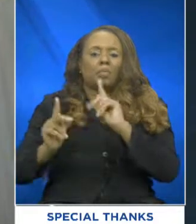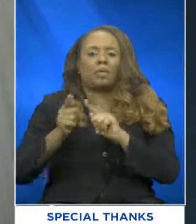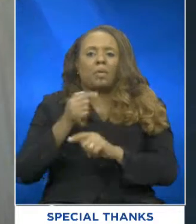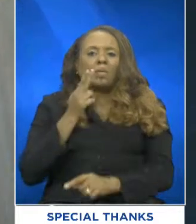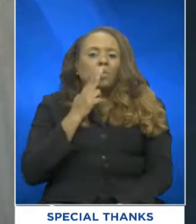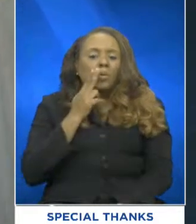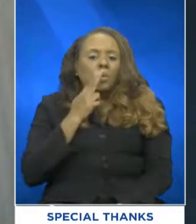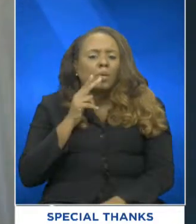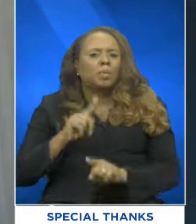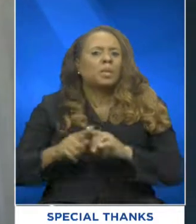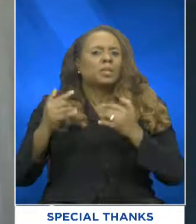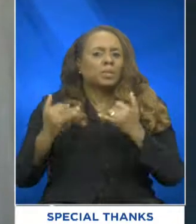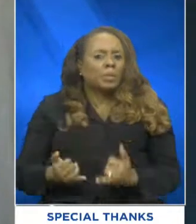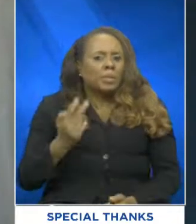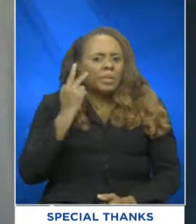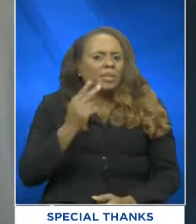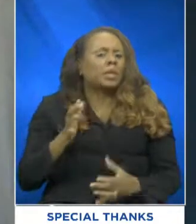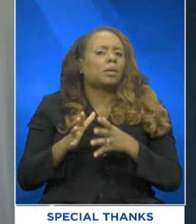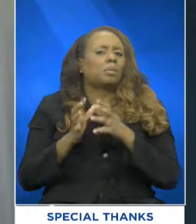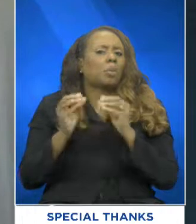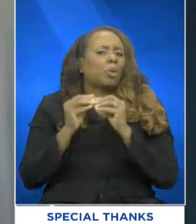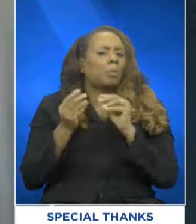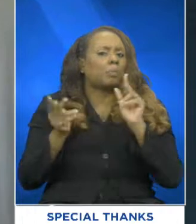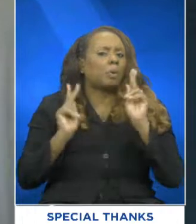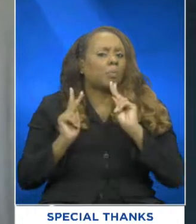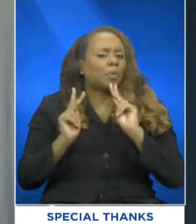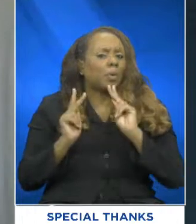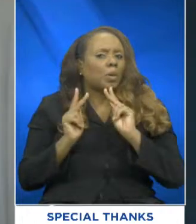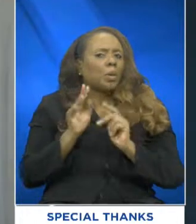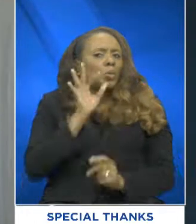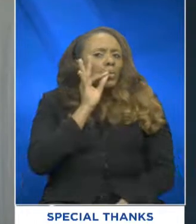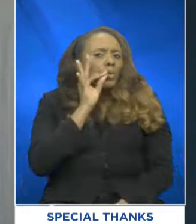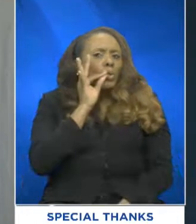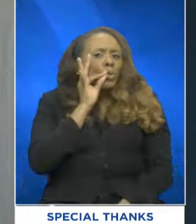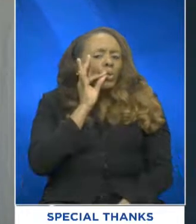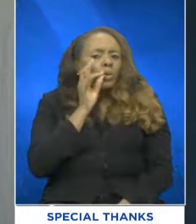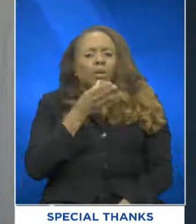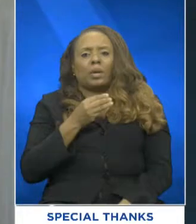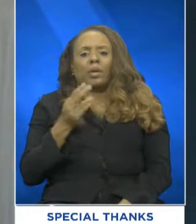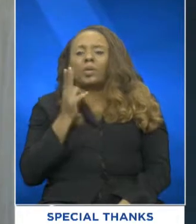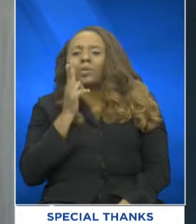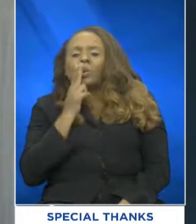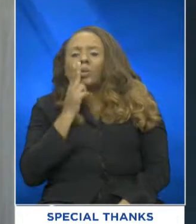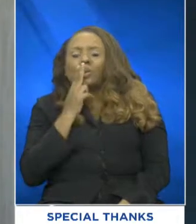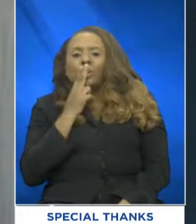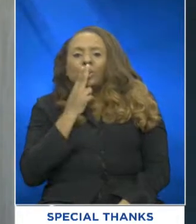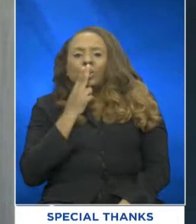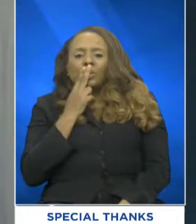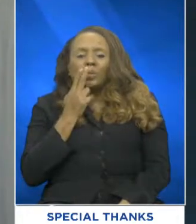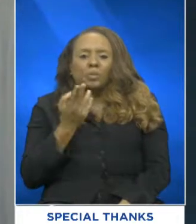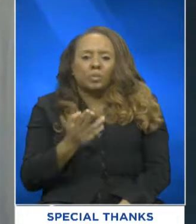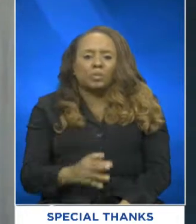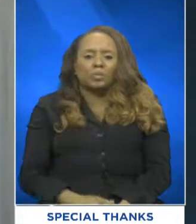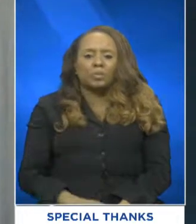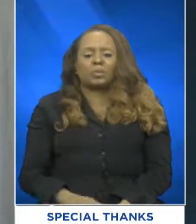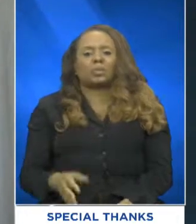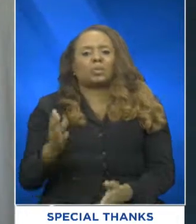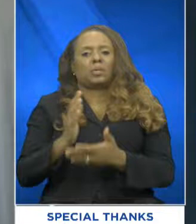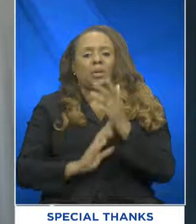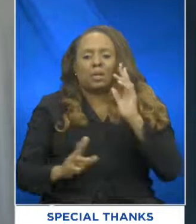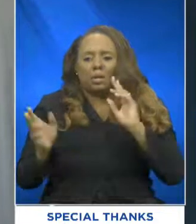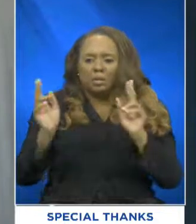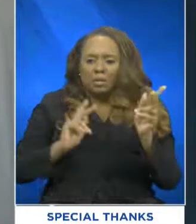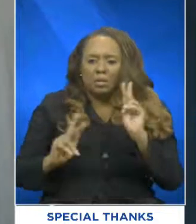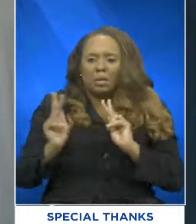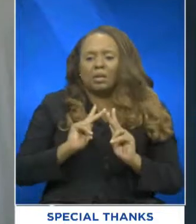up. You've had a family history of diabetes. Your relative has had a stroke. You're 37 years of age.